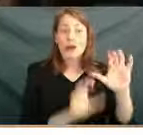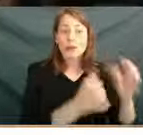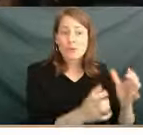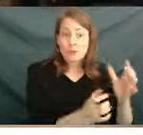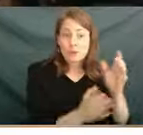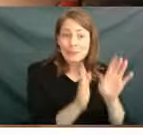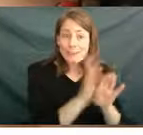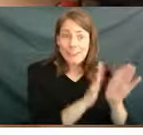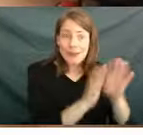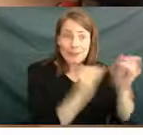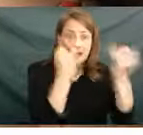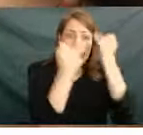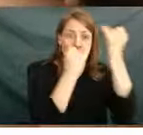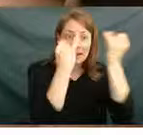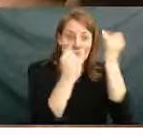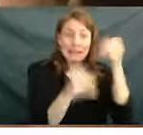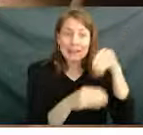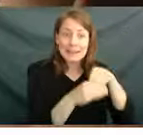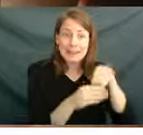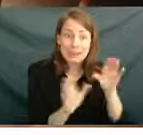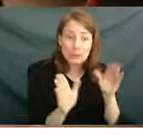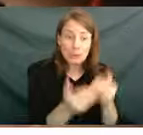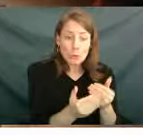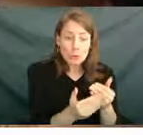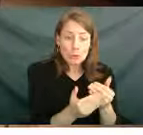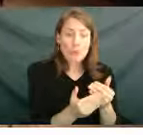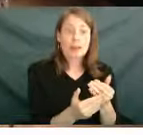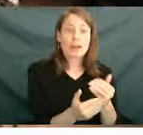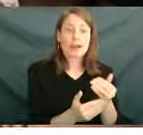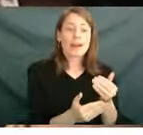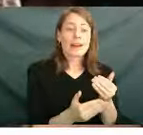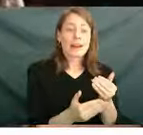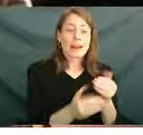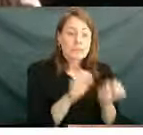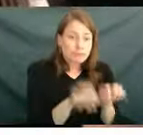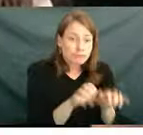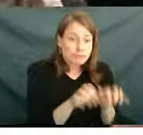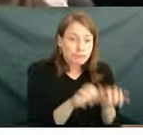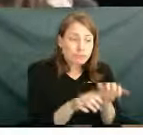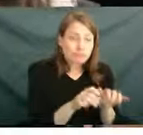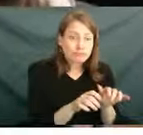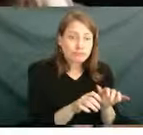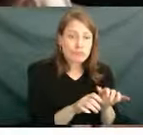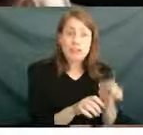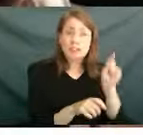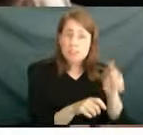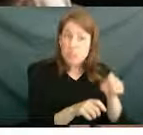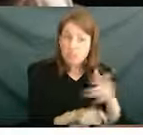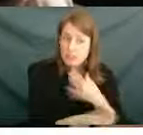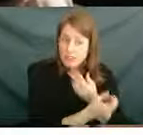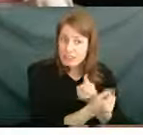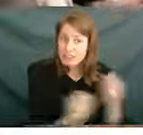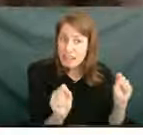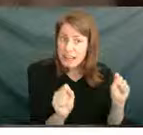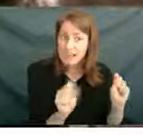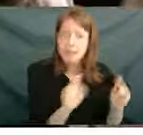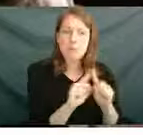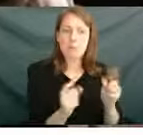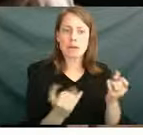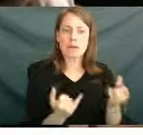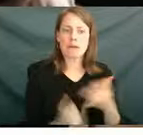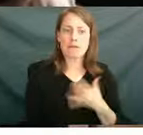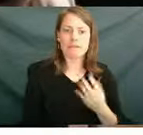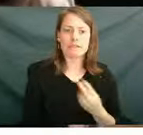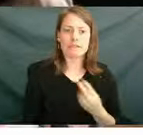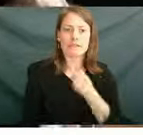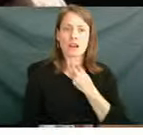feeling trapped and haunted by these messages that keep popping up on the social sites. 60, 70, Such an idiot.